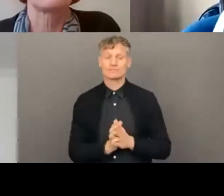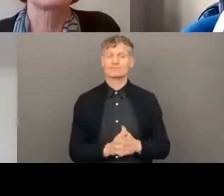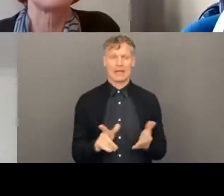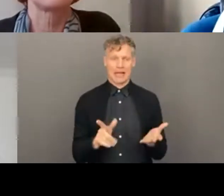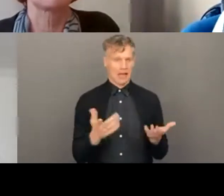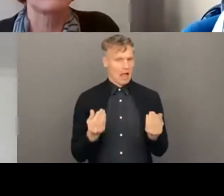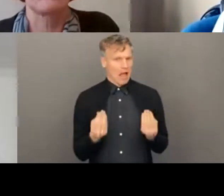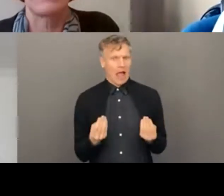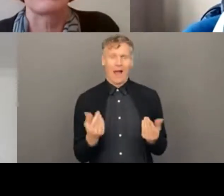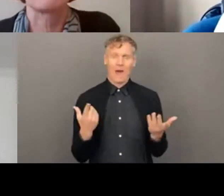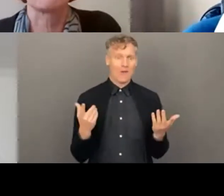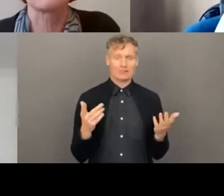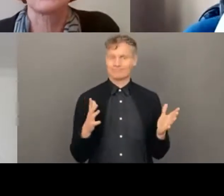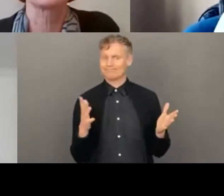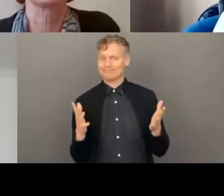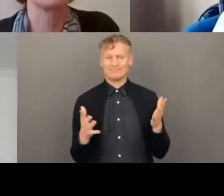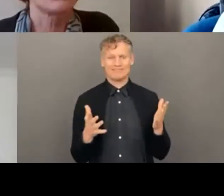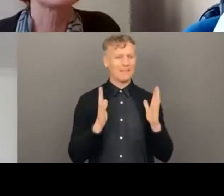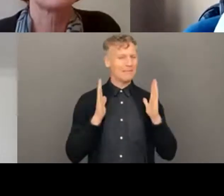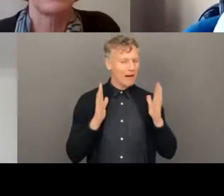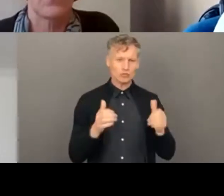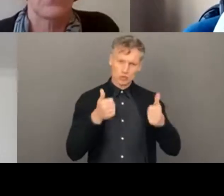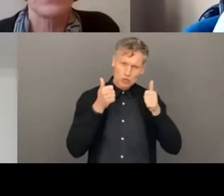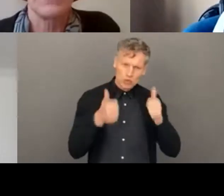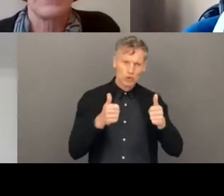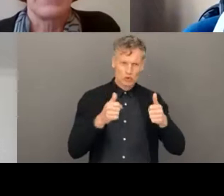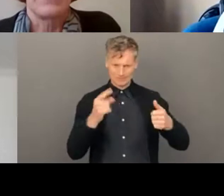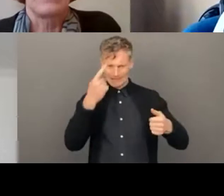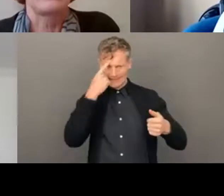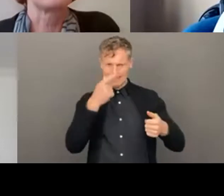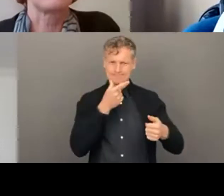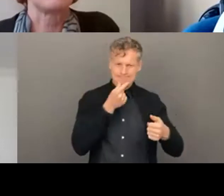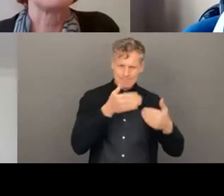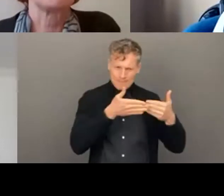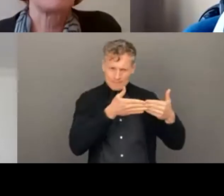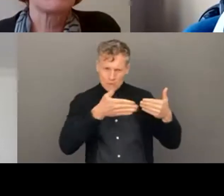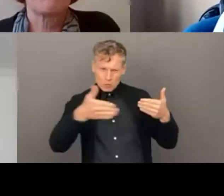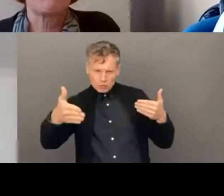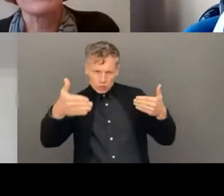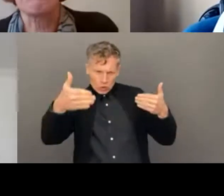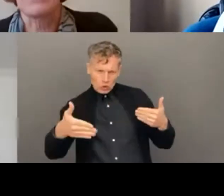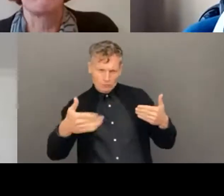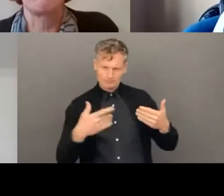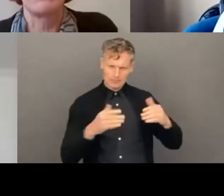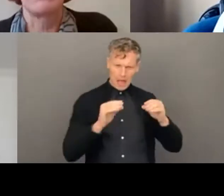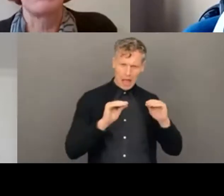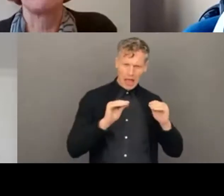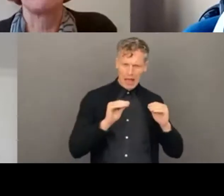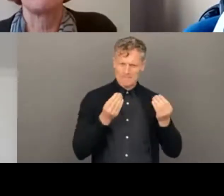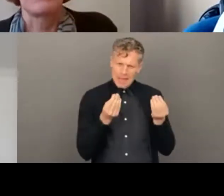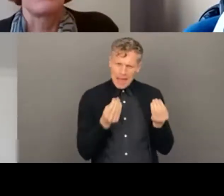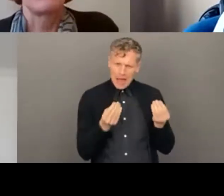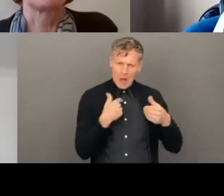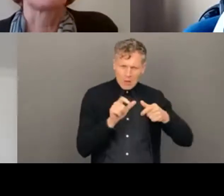take steps gradually. So steps towards inclusion, and you should be somehow